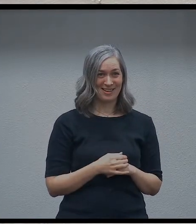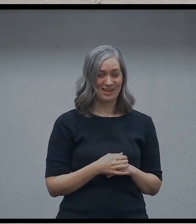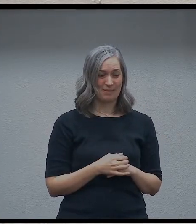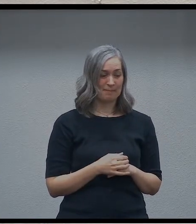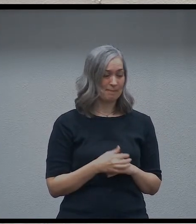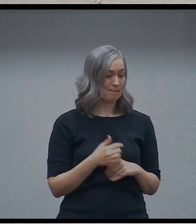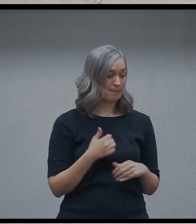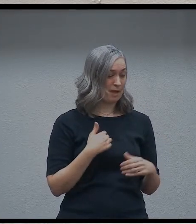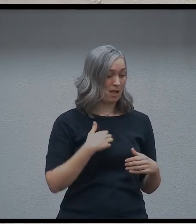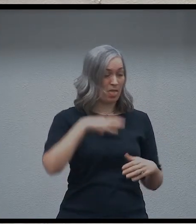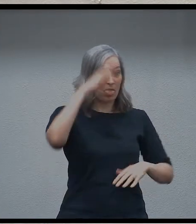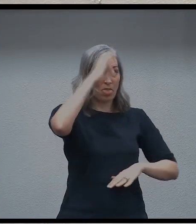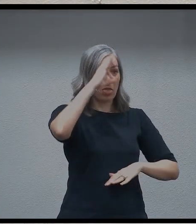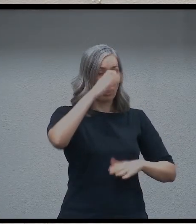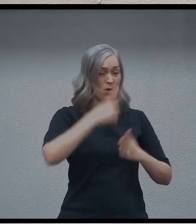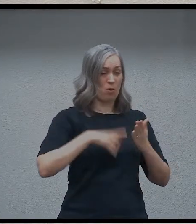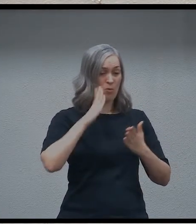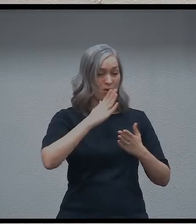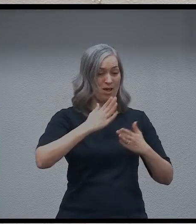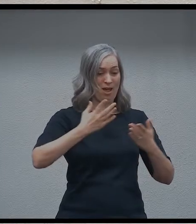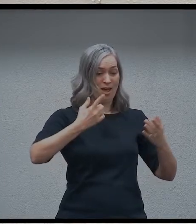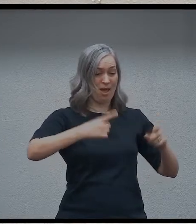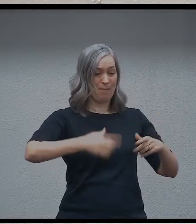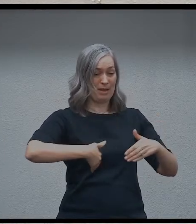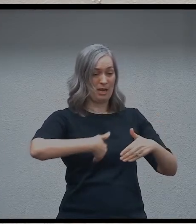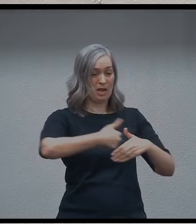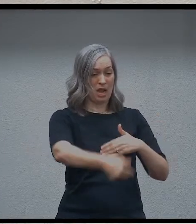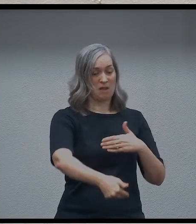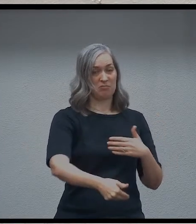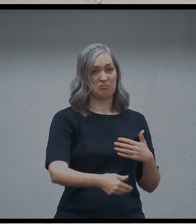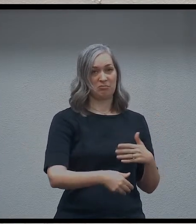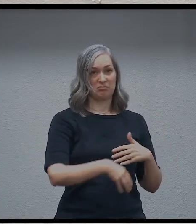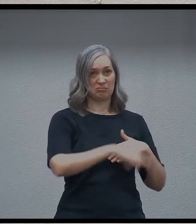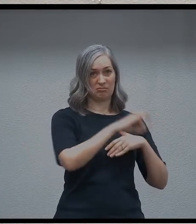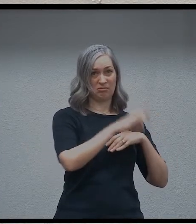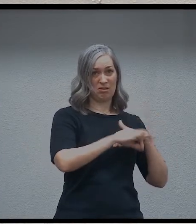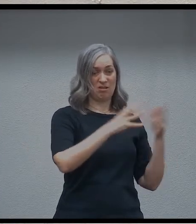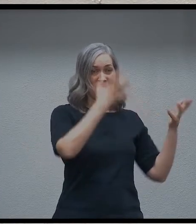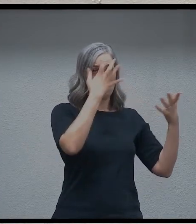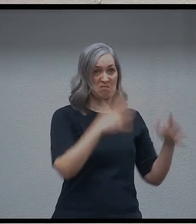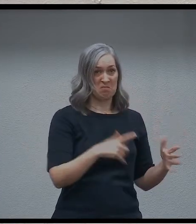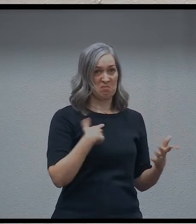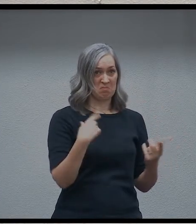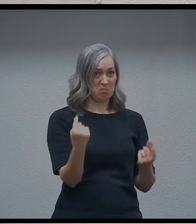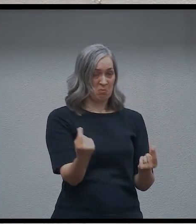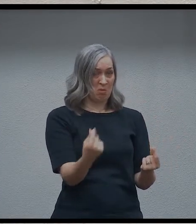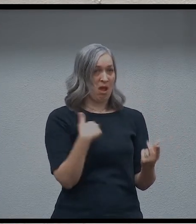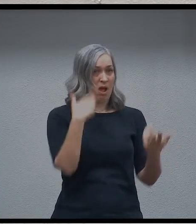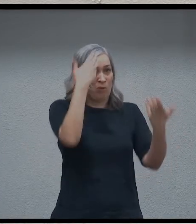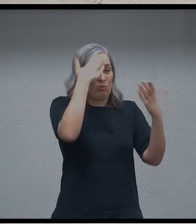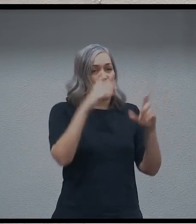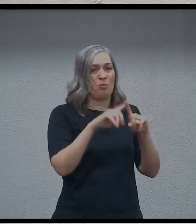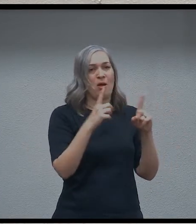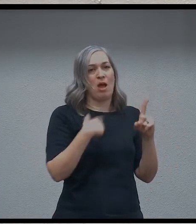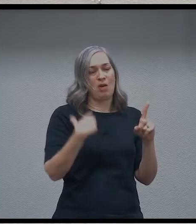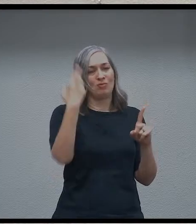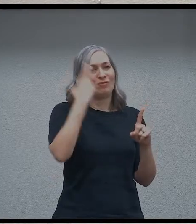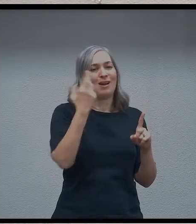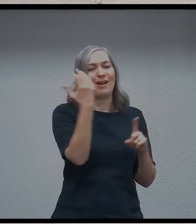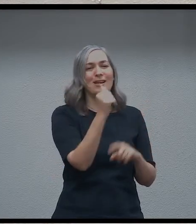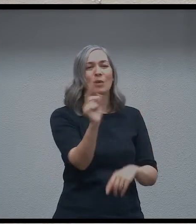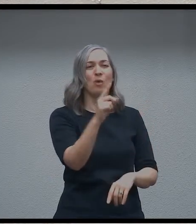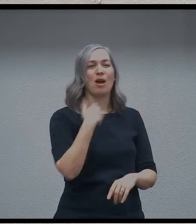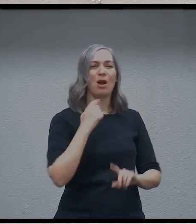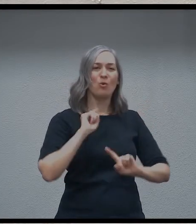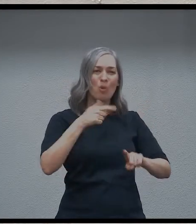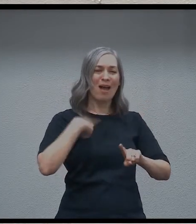I have no idea what's going to happen after sunset, but I just know that wherever I go, I need to have a light that shines bright like those kids